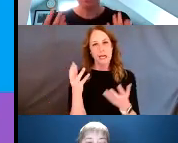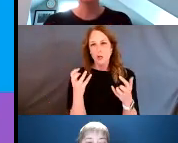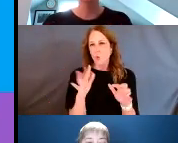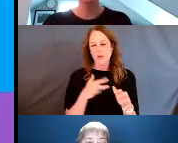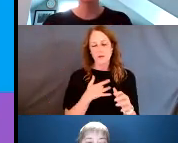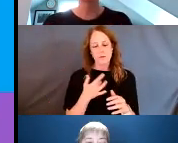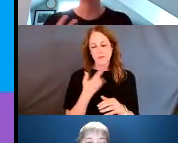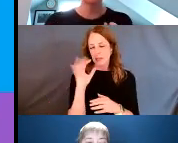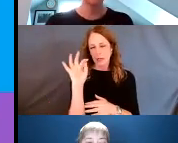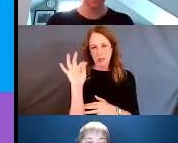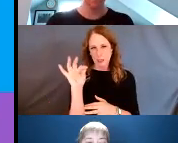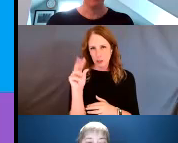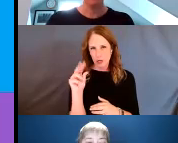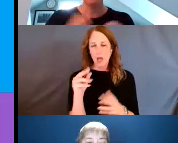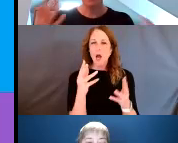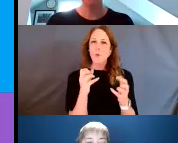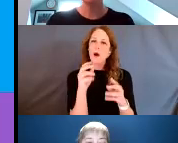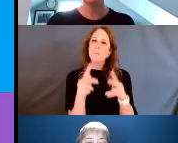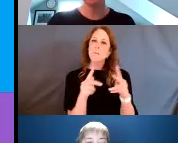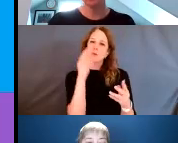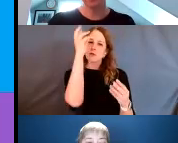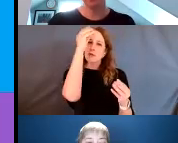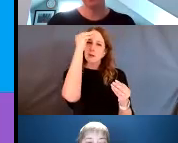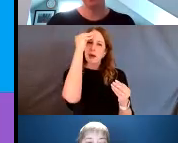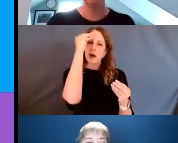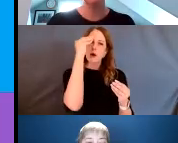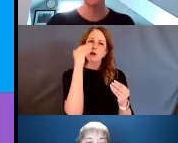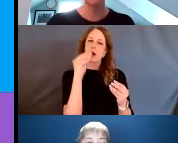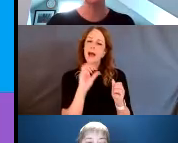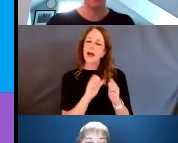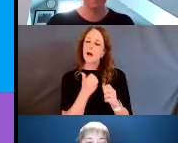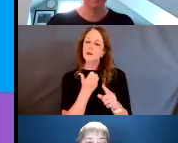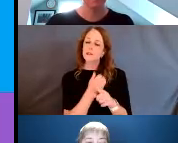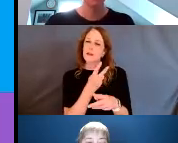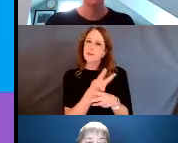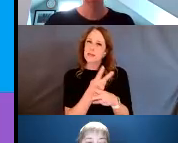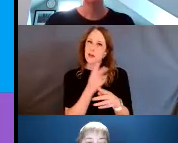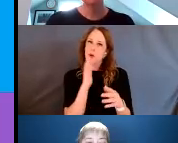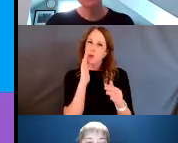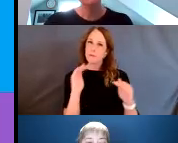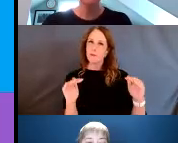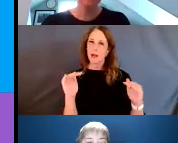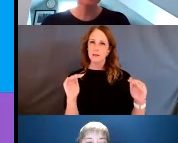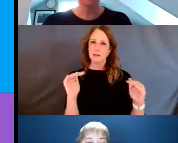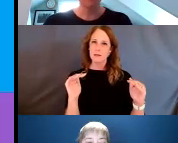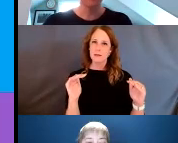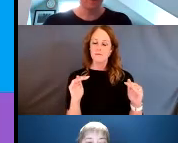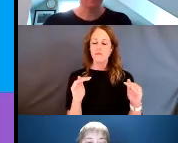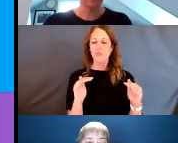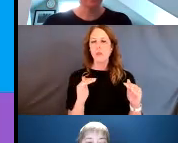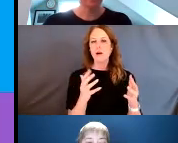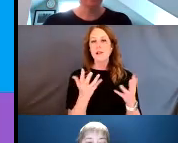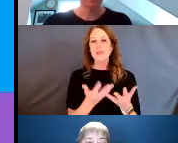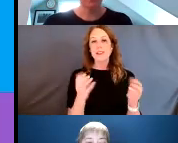feel. I just want folks to think about how their self-care wheel will stay in balance. So things that can throw it out